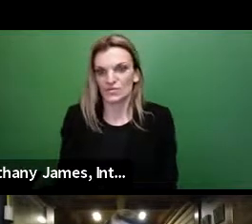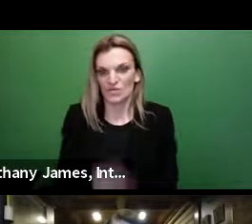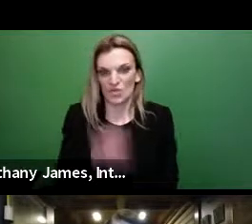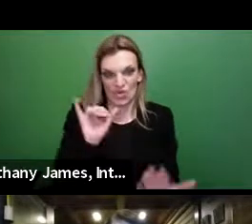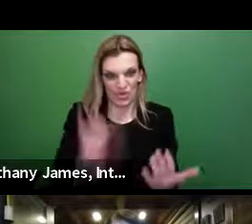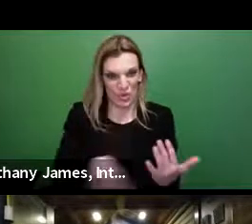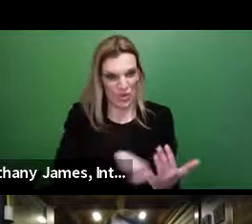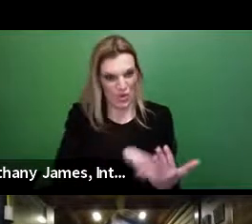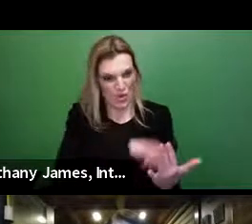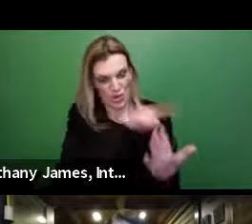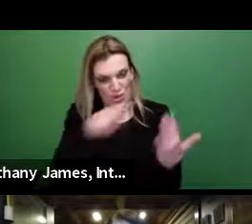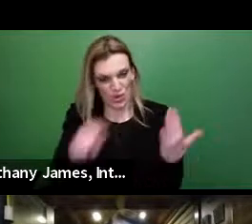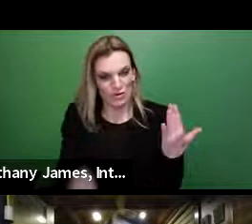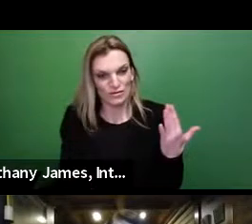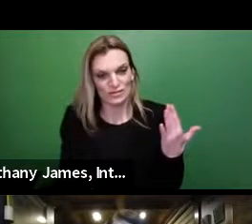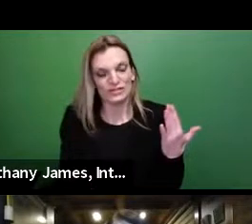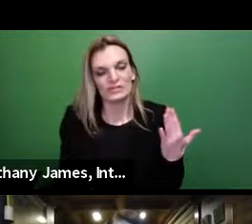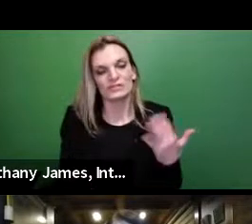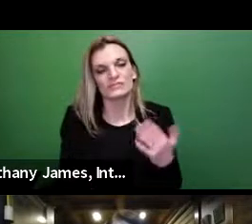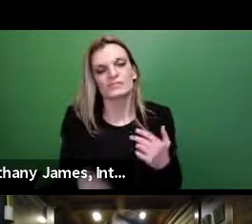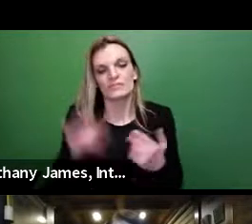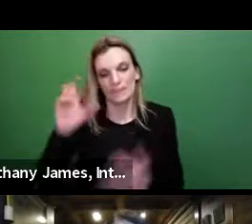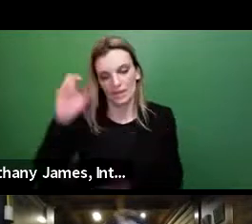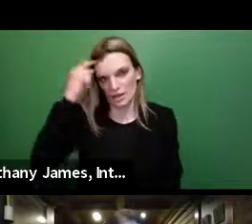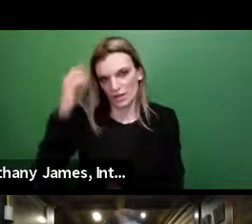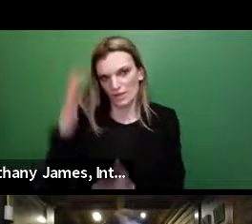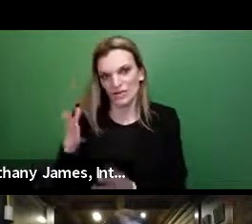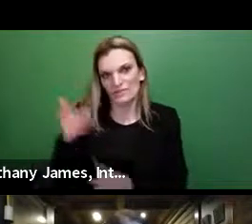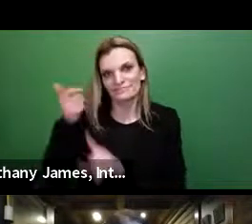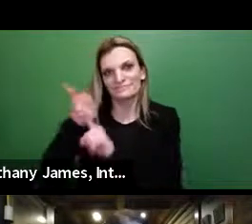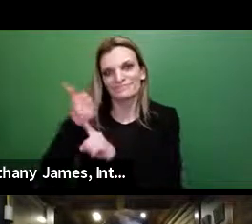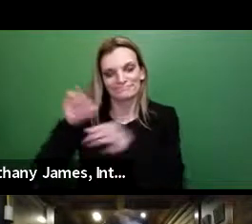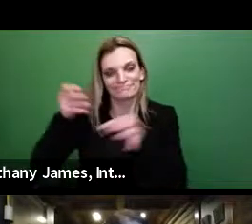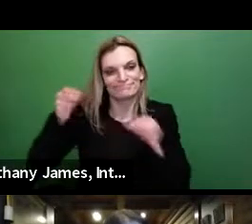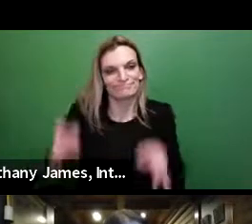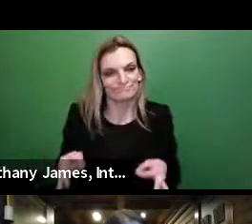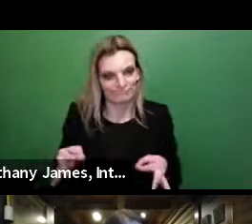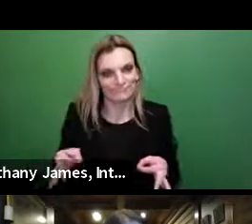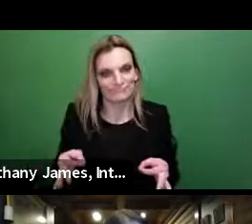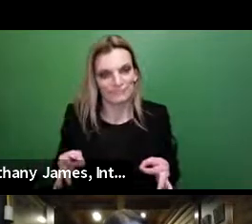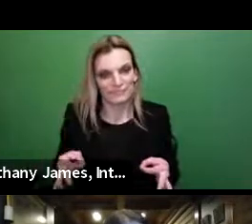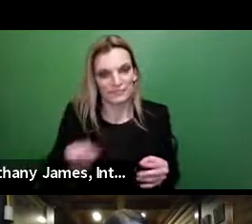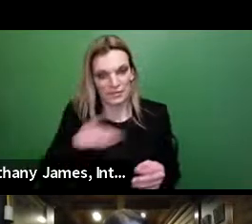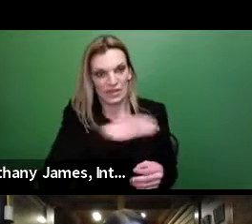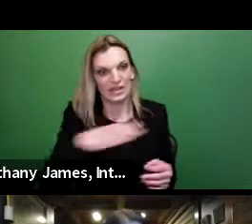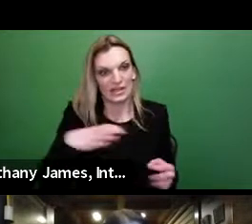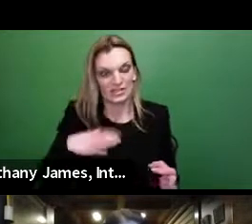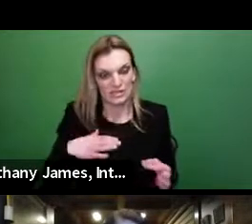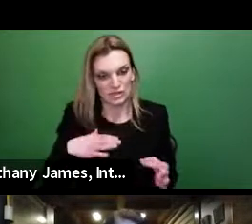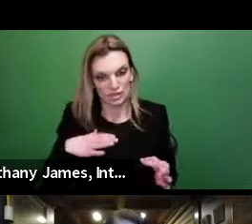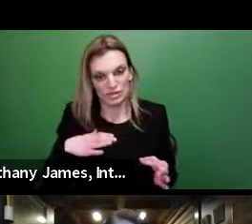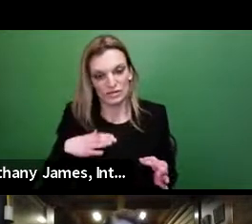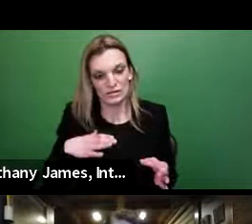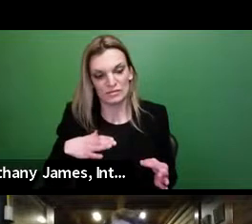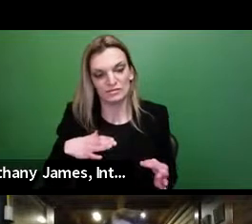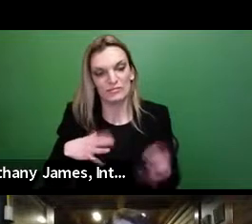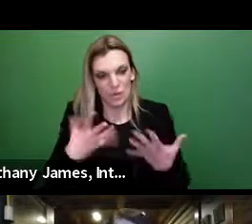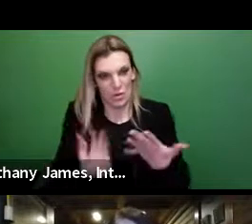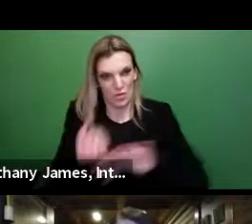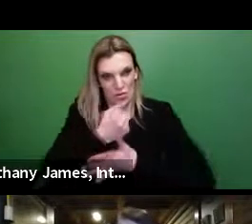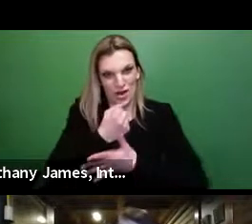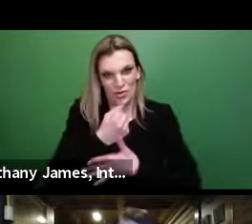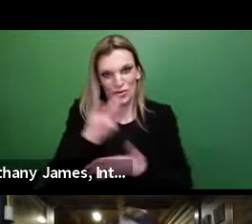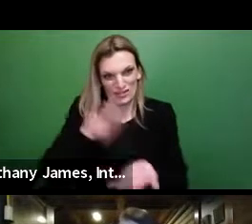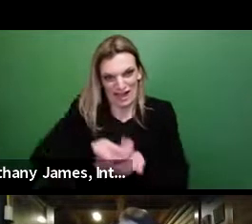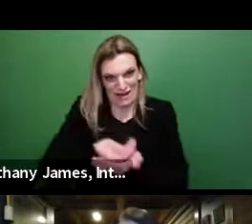areas, that's when Governor Whitmer decided that as the commission was moving to prioritize the economic